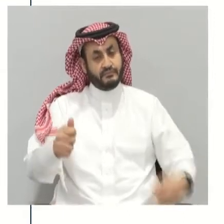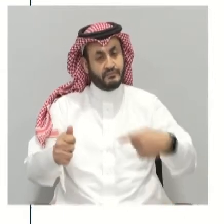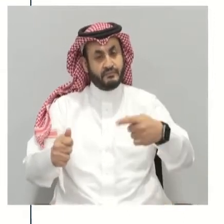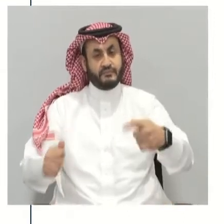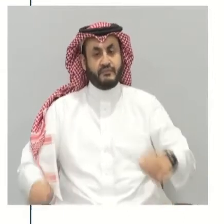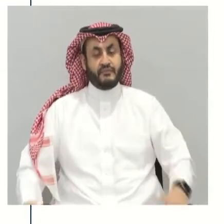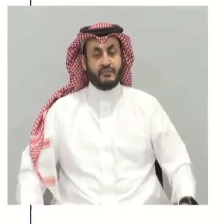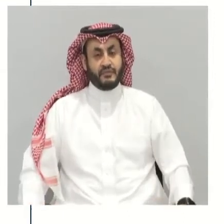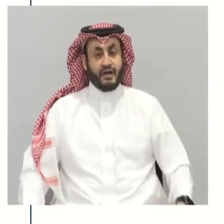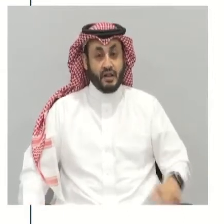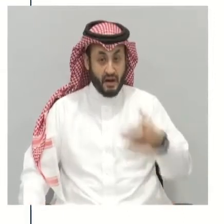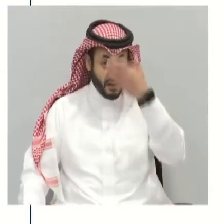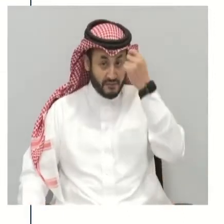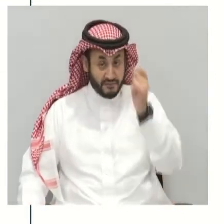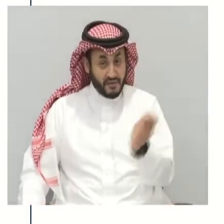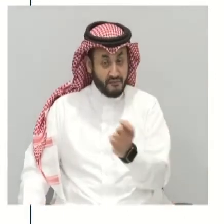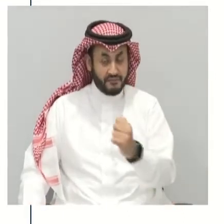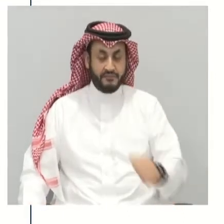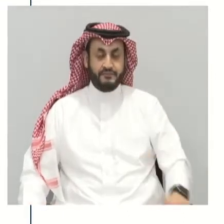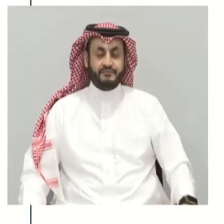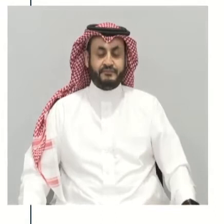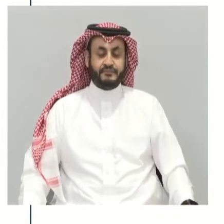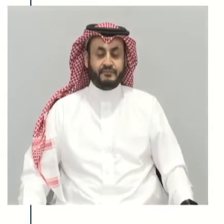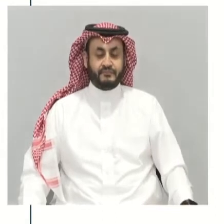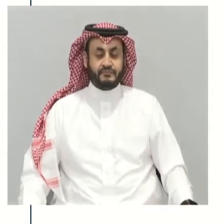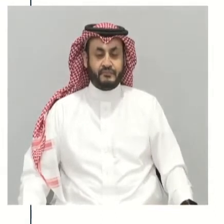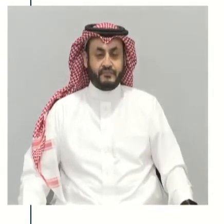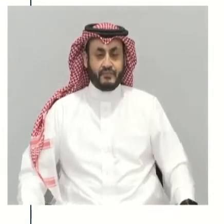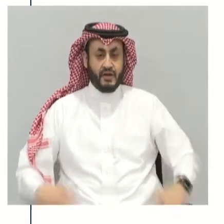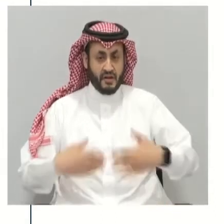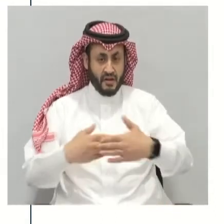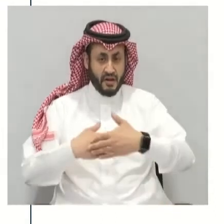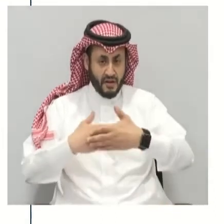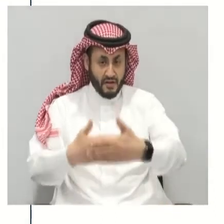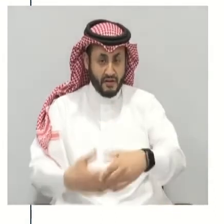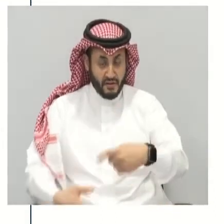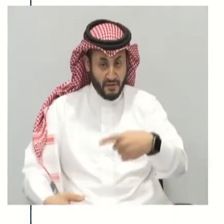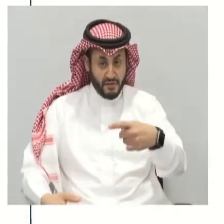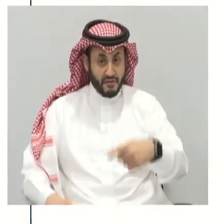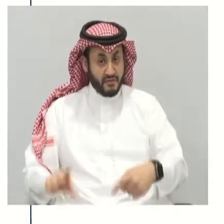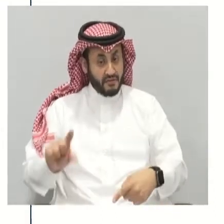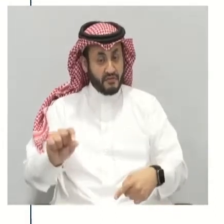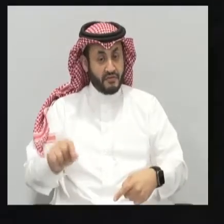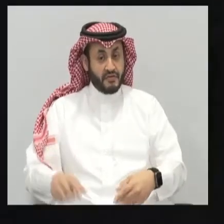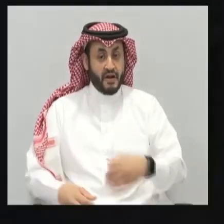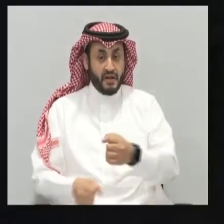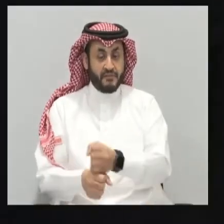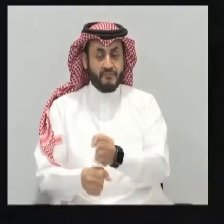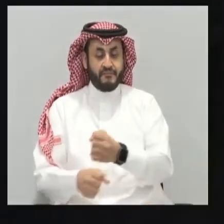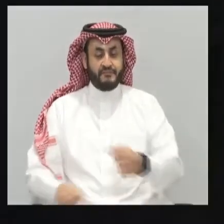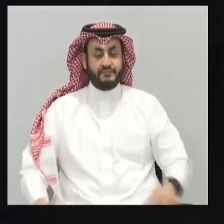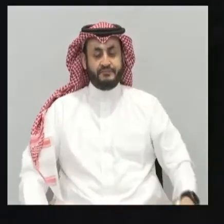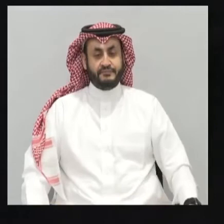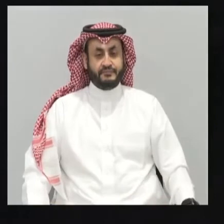The meaning is to tell someone it's a good idea to do it, to do something. So people in Korea